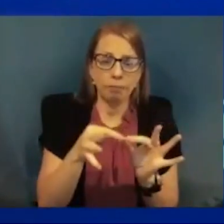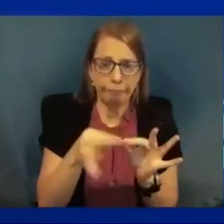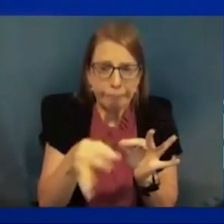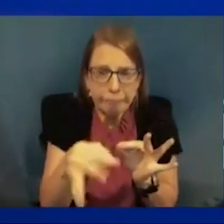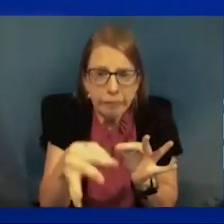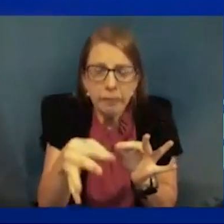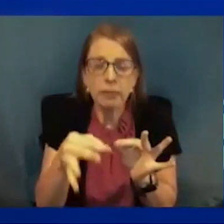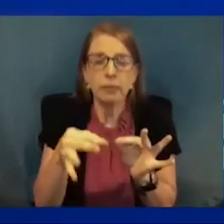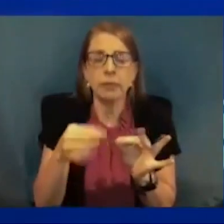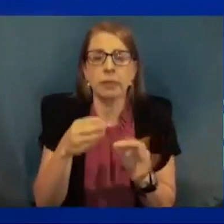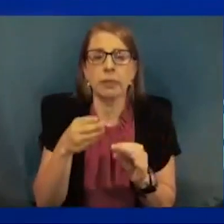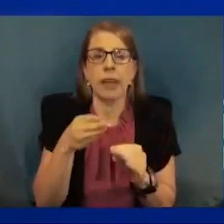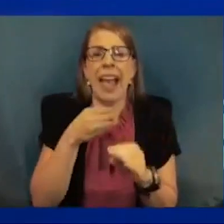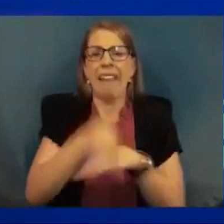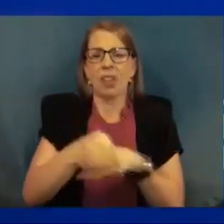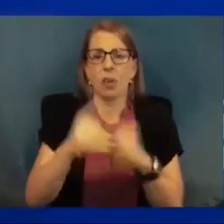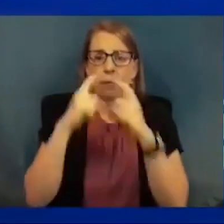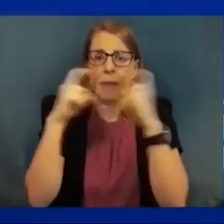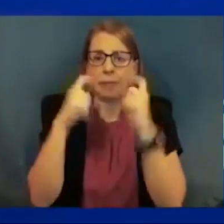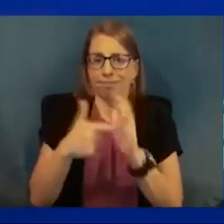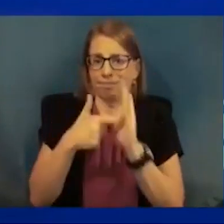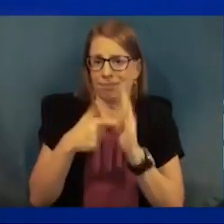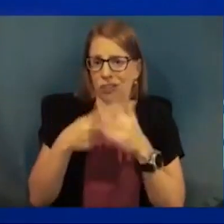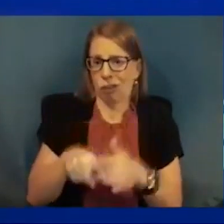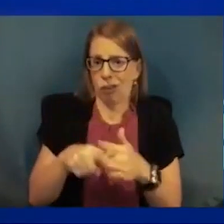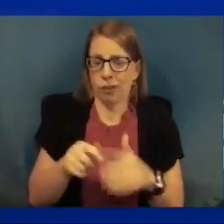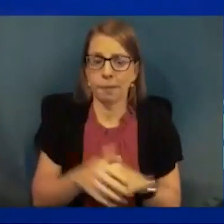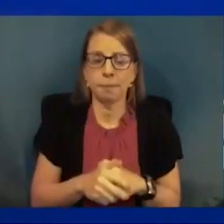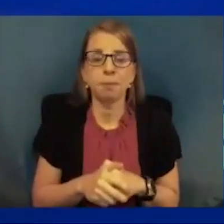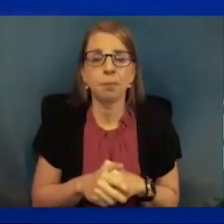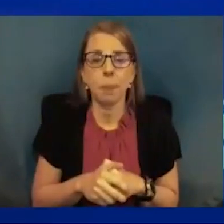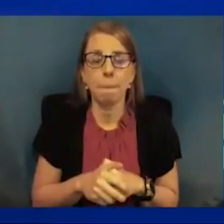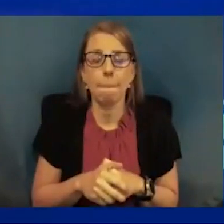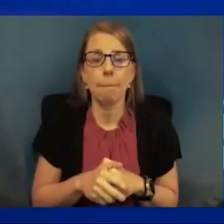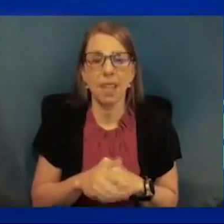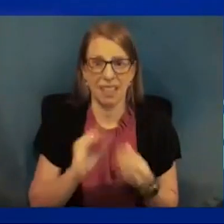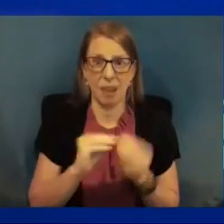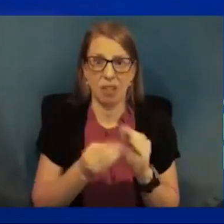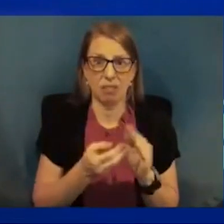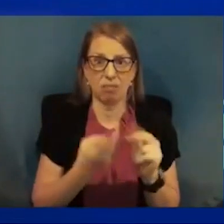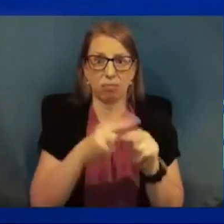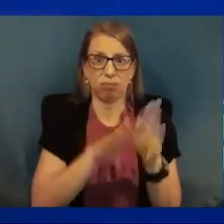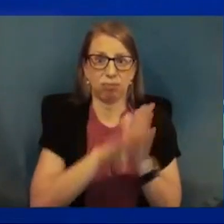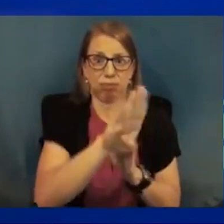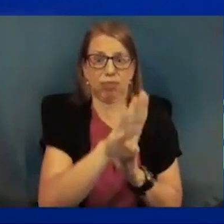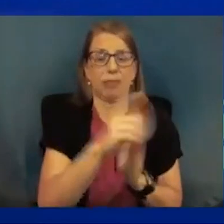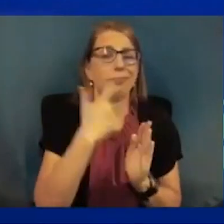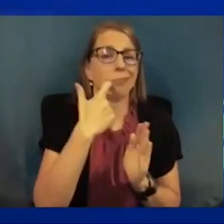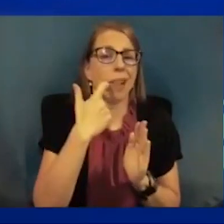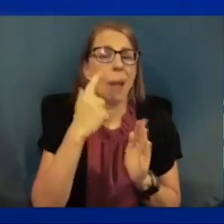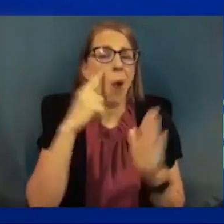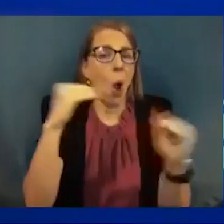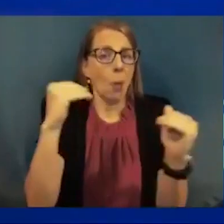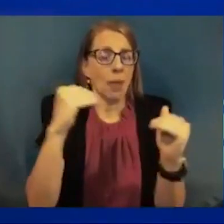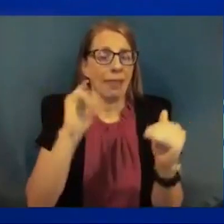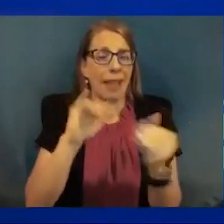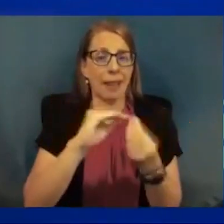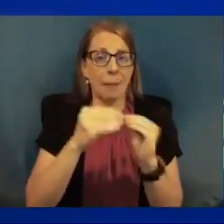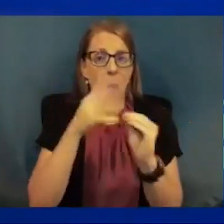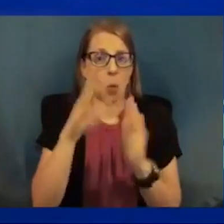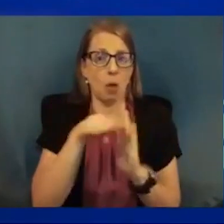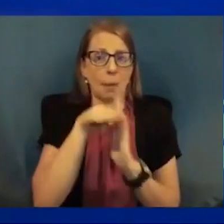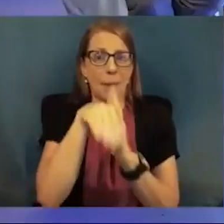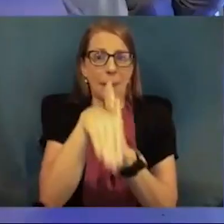that curve, the Kansas City Star, where the number's been shooting up lately, I am very hopeful that could start being bent right